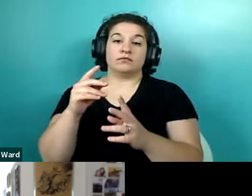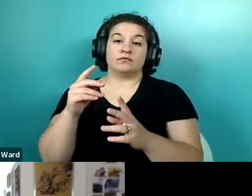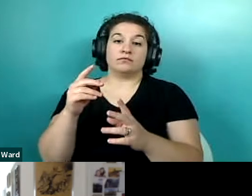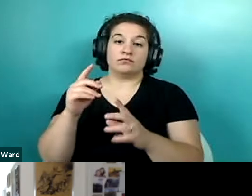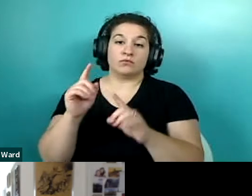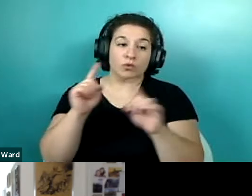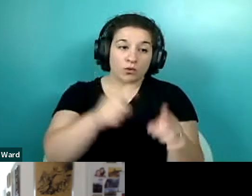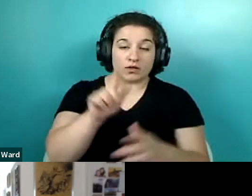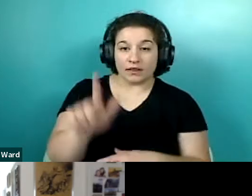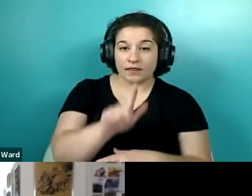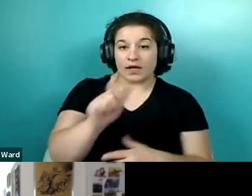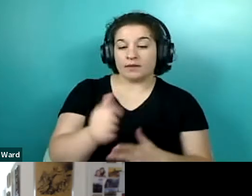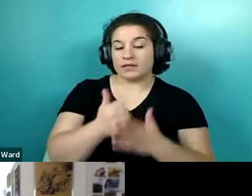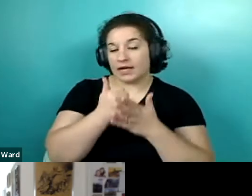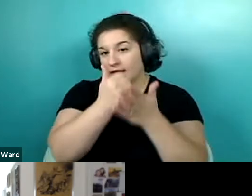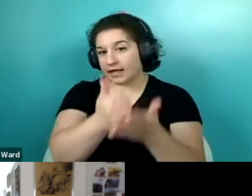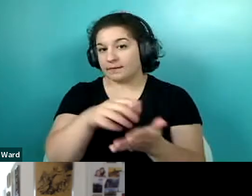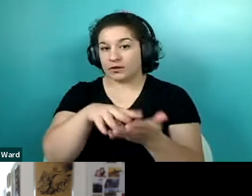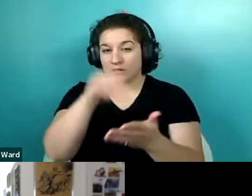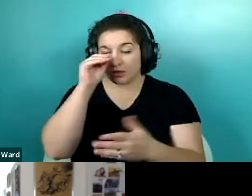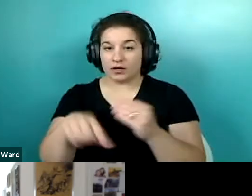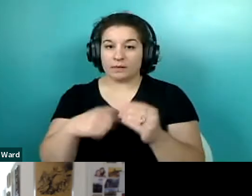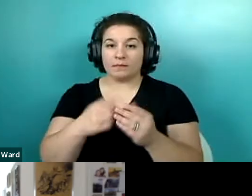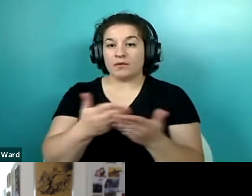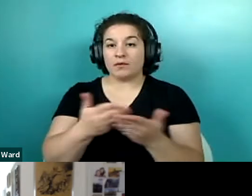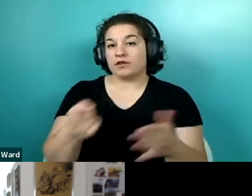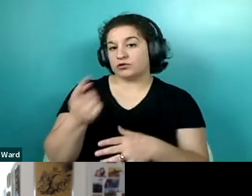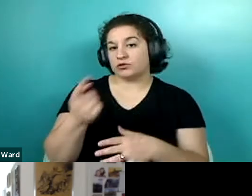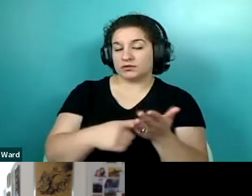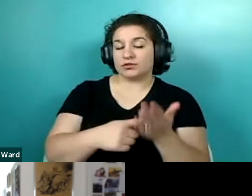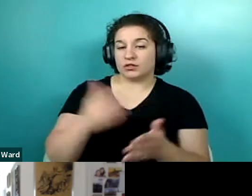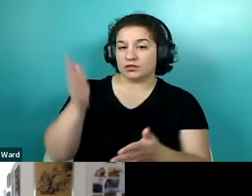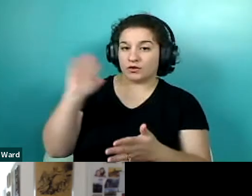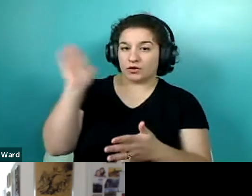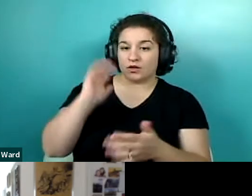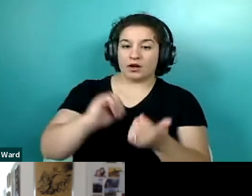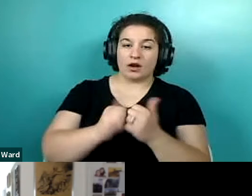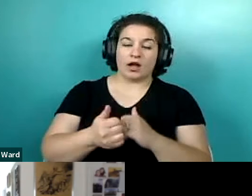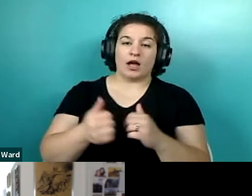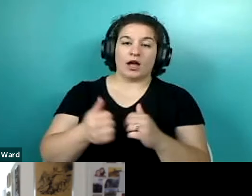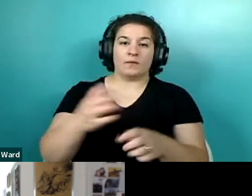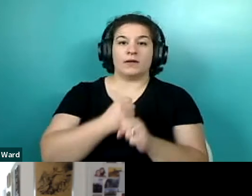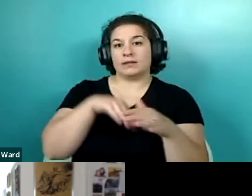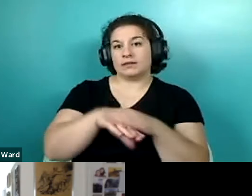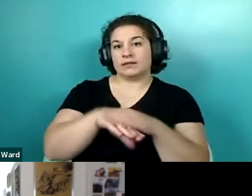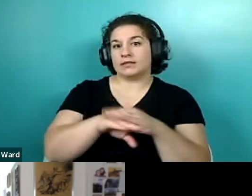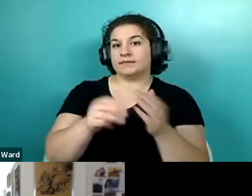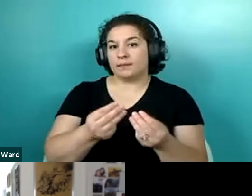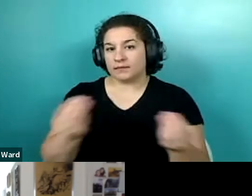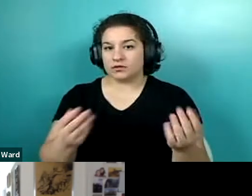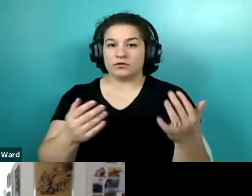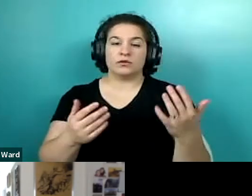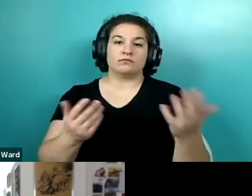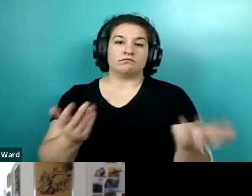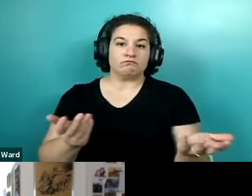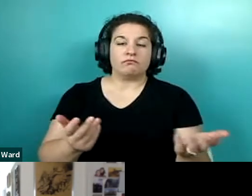helping them learn about things you were discussing earlier, how to get accessible materials, what isn't National